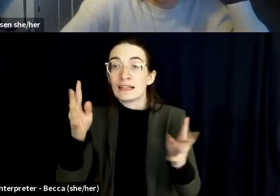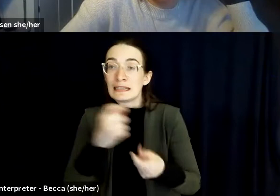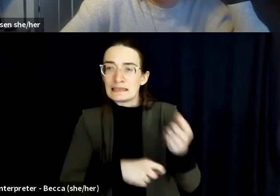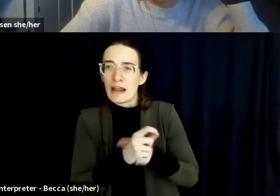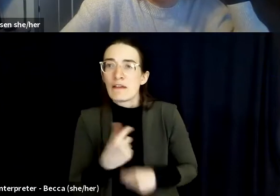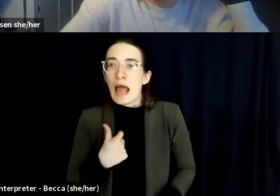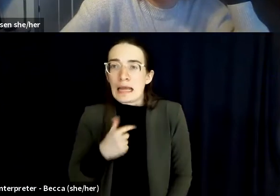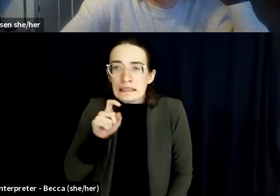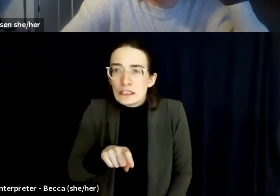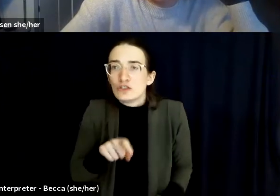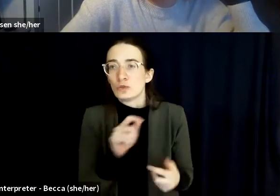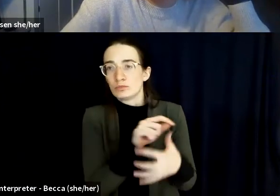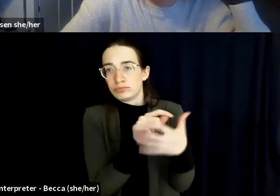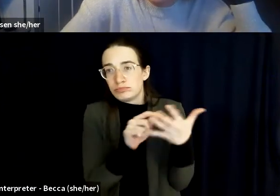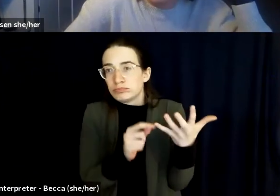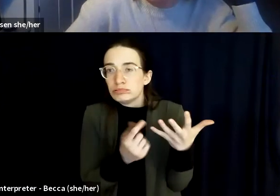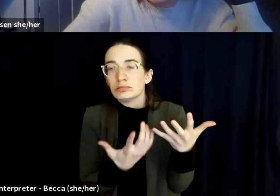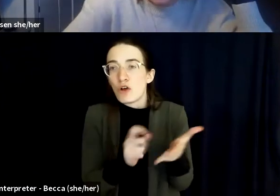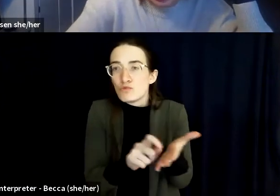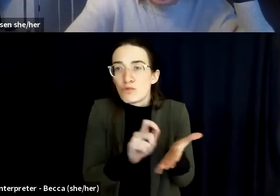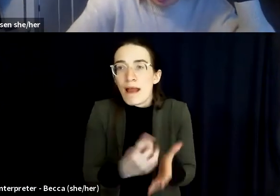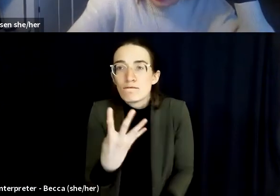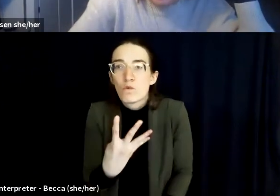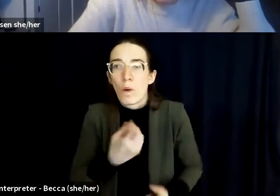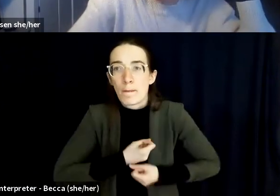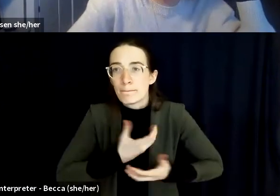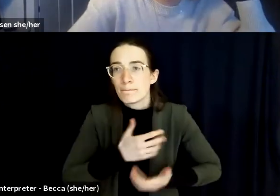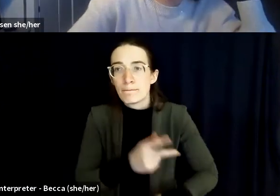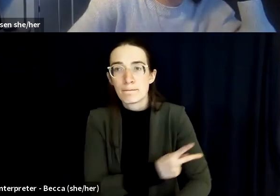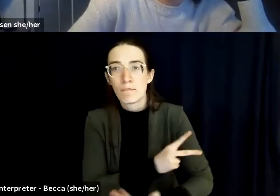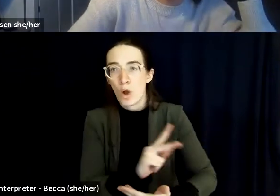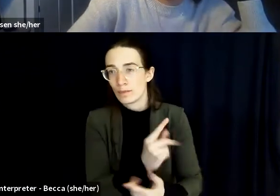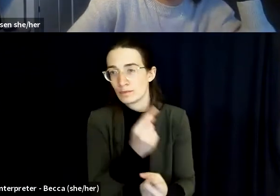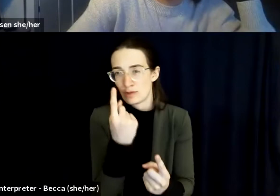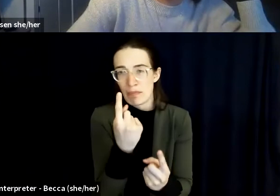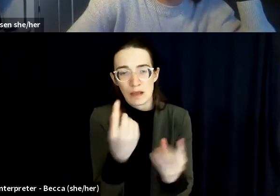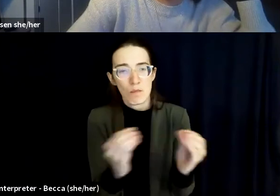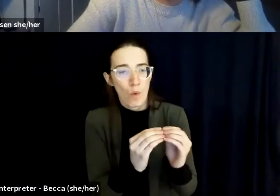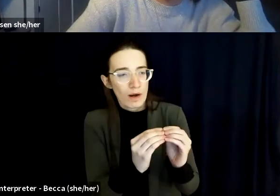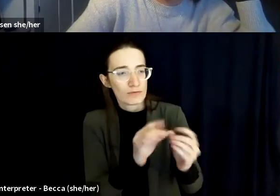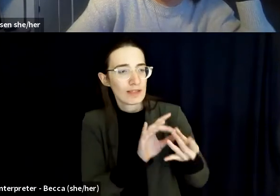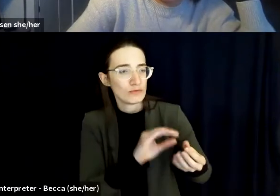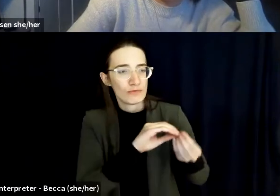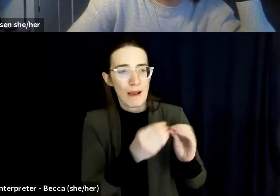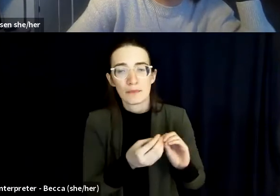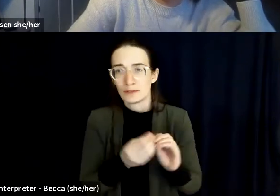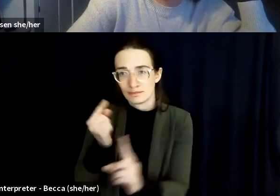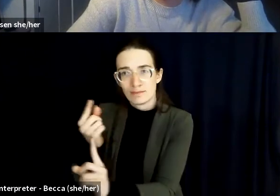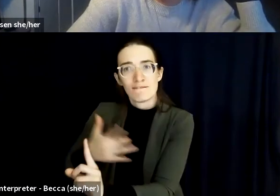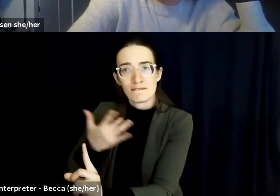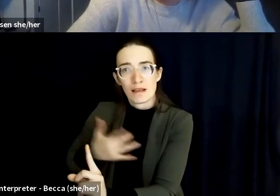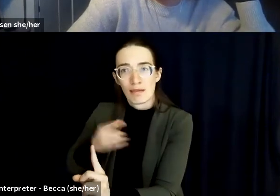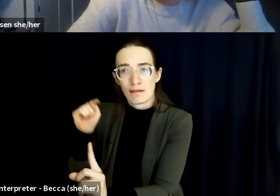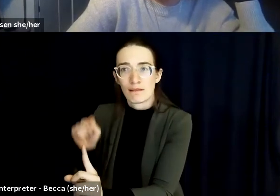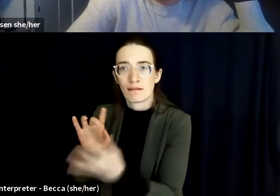to, write 4 poems or something more quantitative. And then just thinking of, how